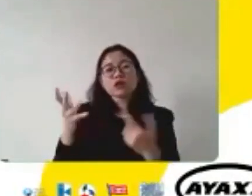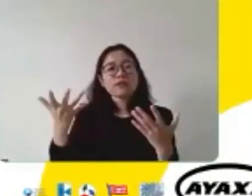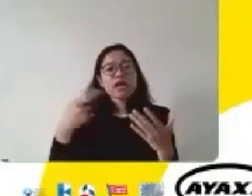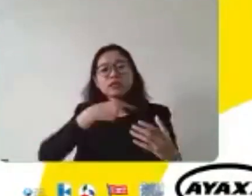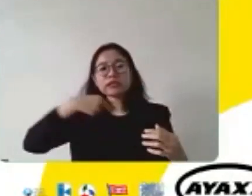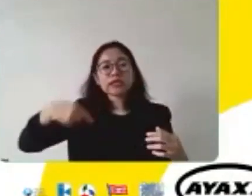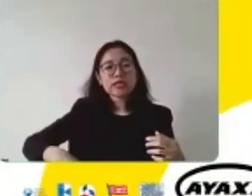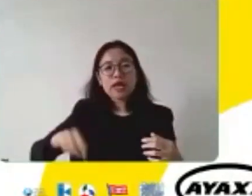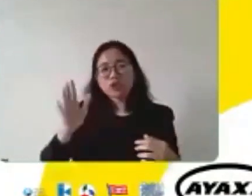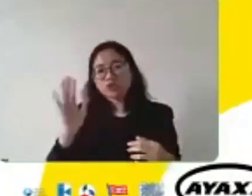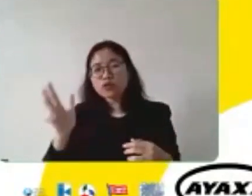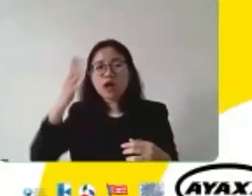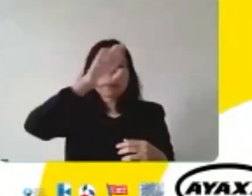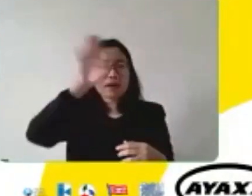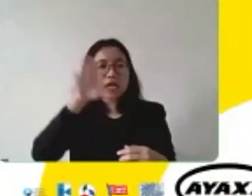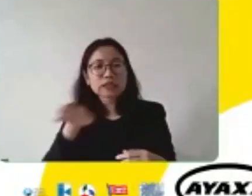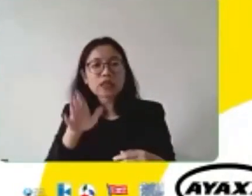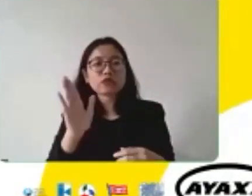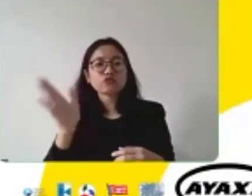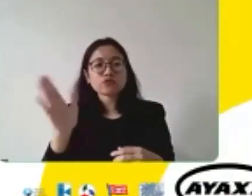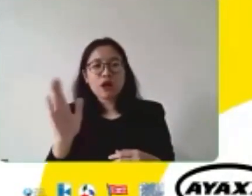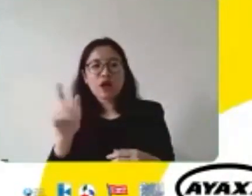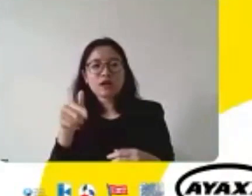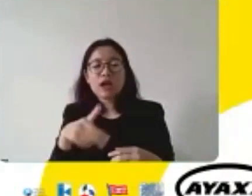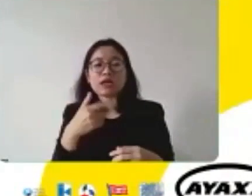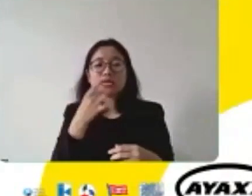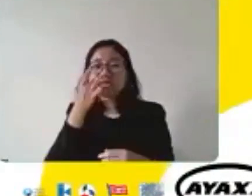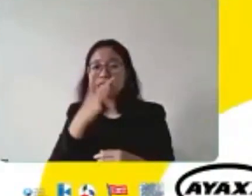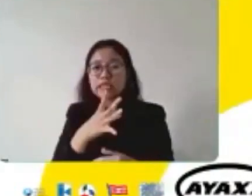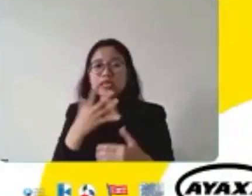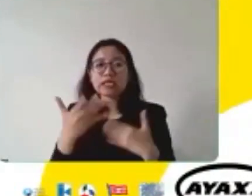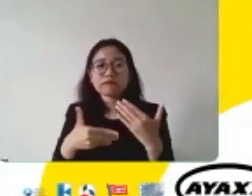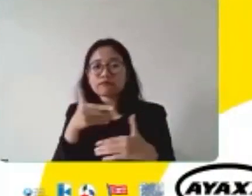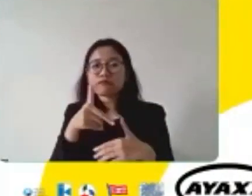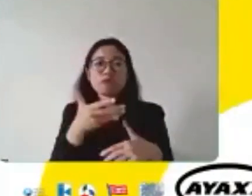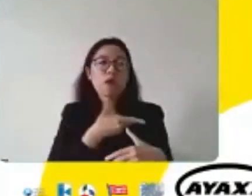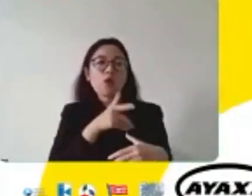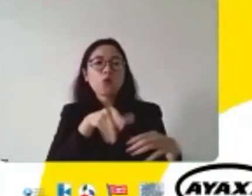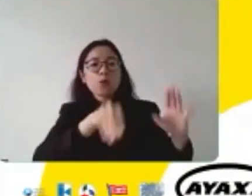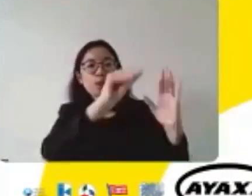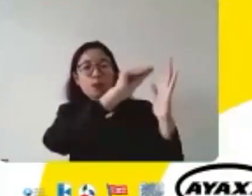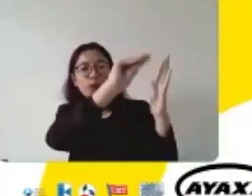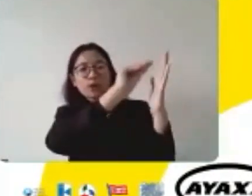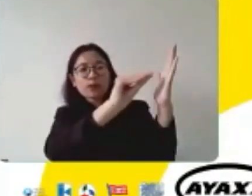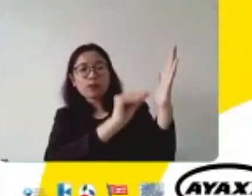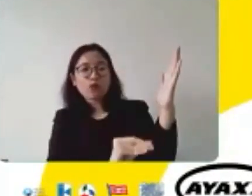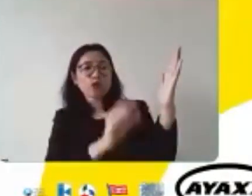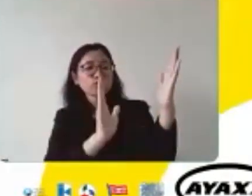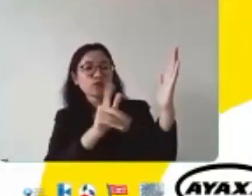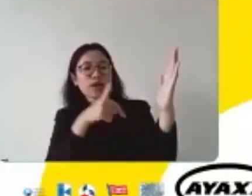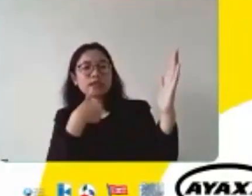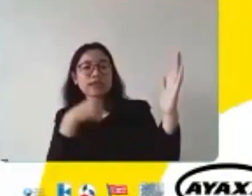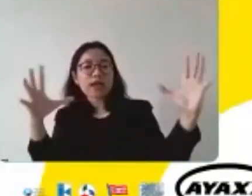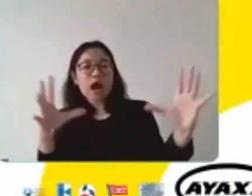So just to summarize here, when we're also thinking on the flip side, how can we think about climate